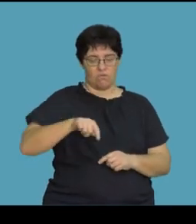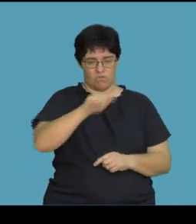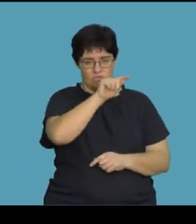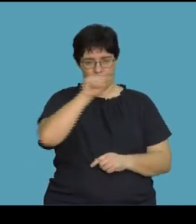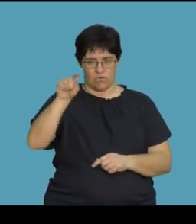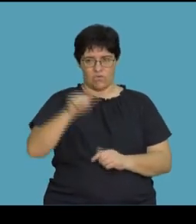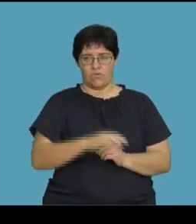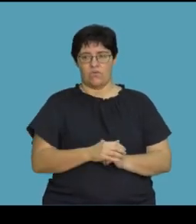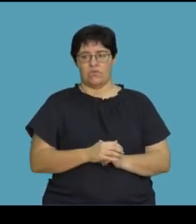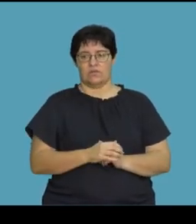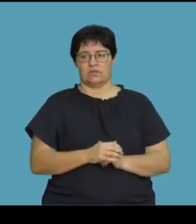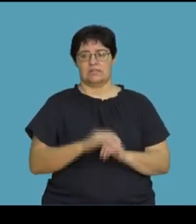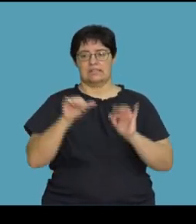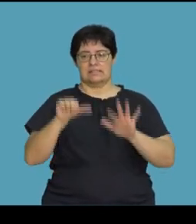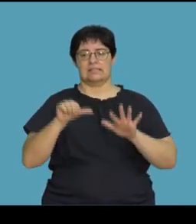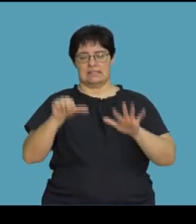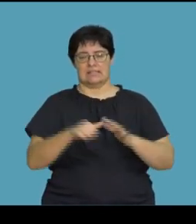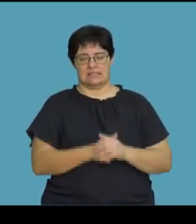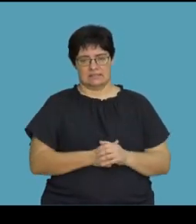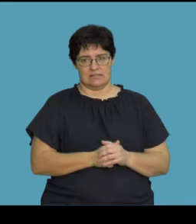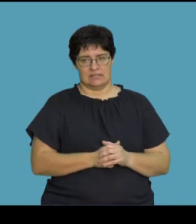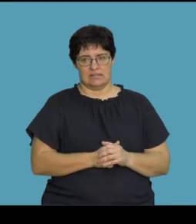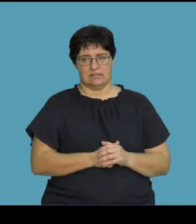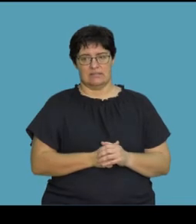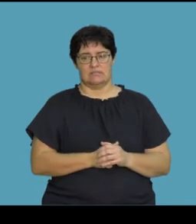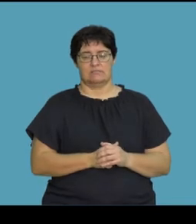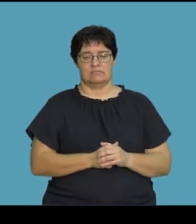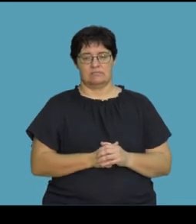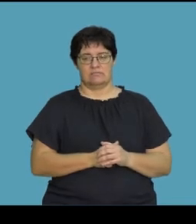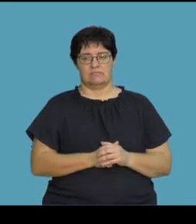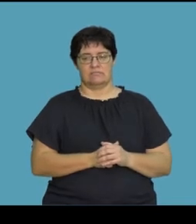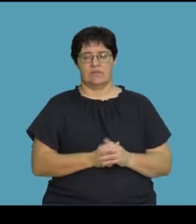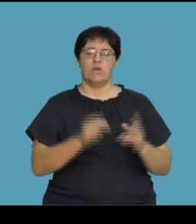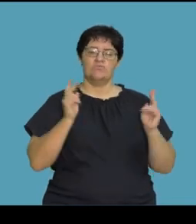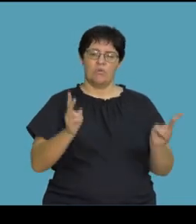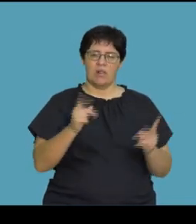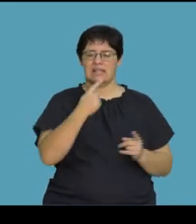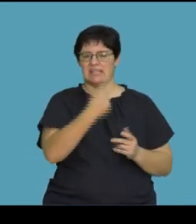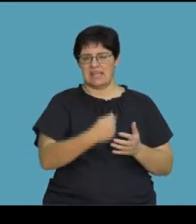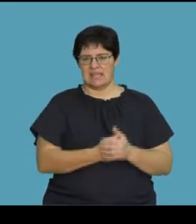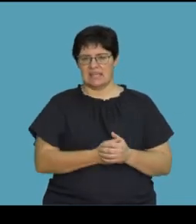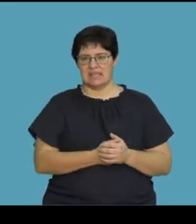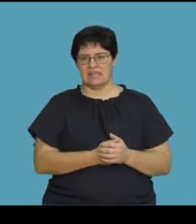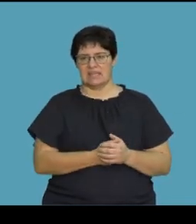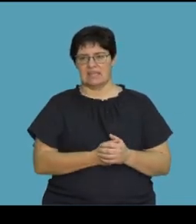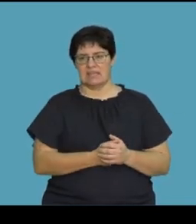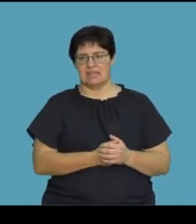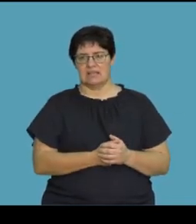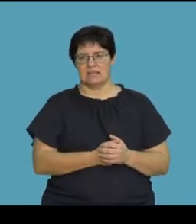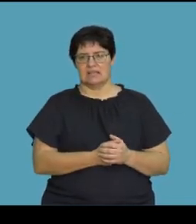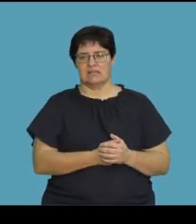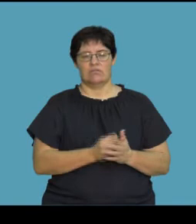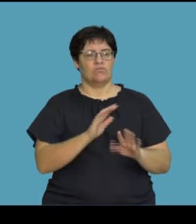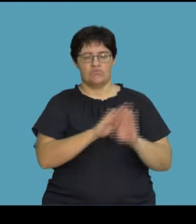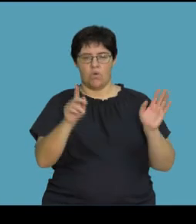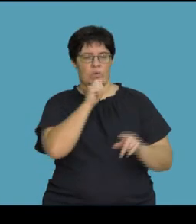here I will have the 4th root of 16, right? And then normally they say to you without